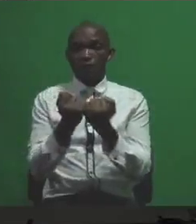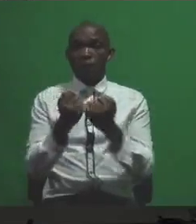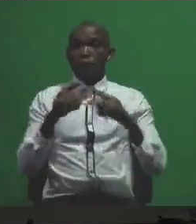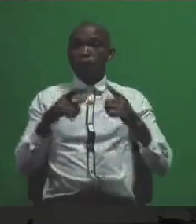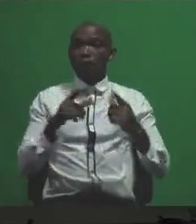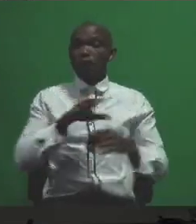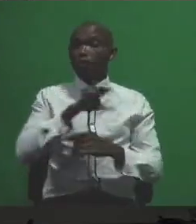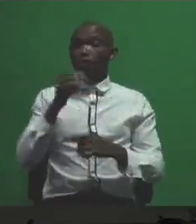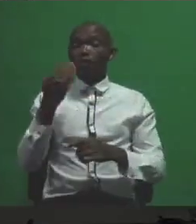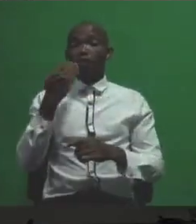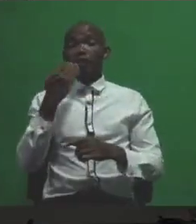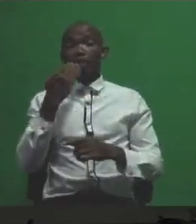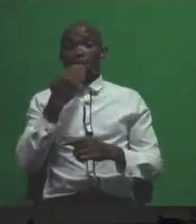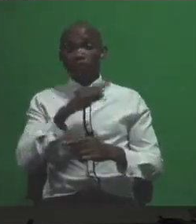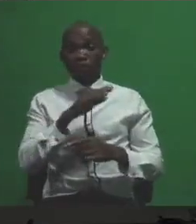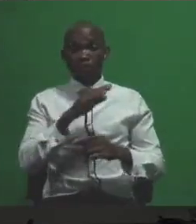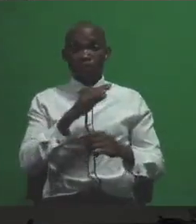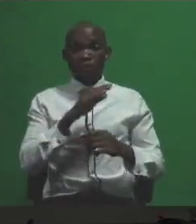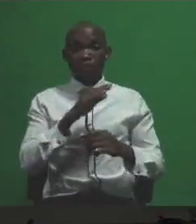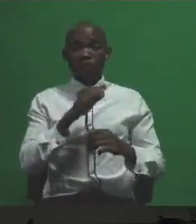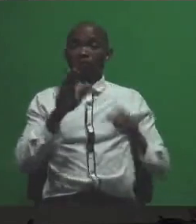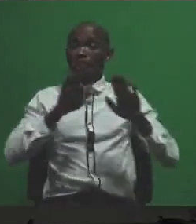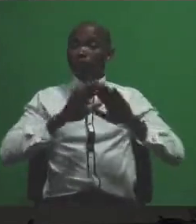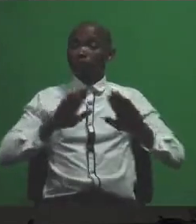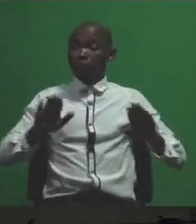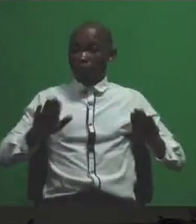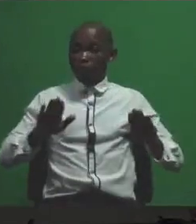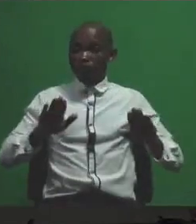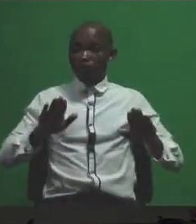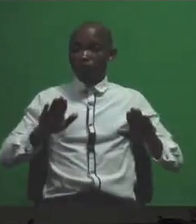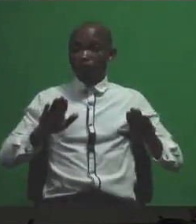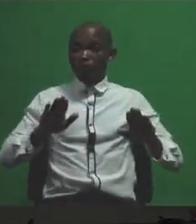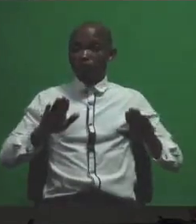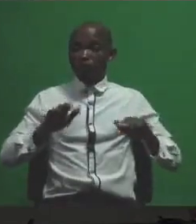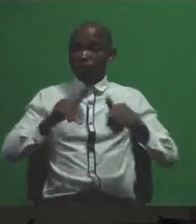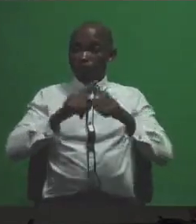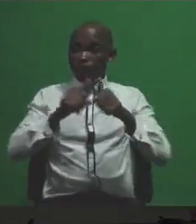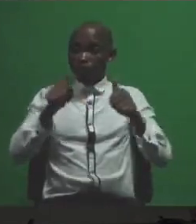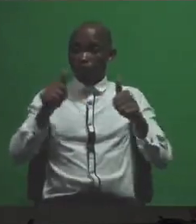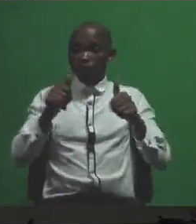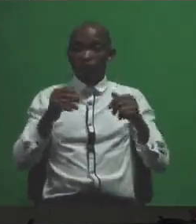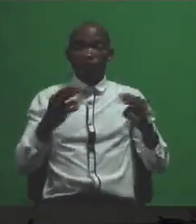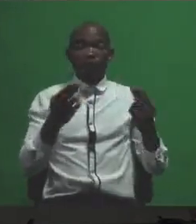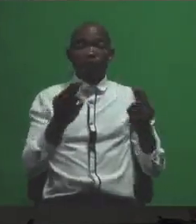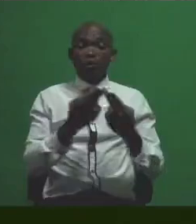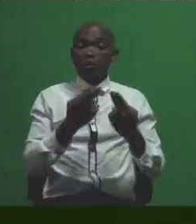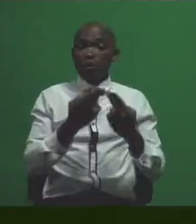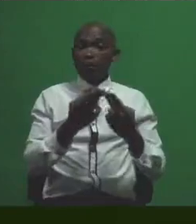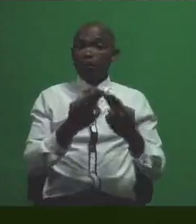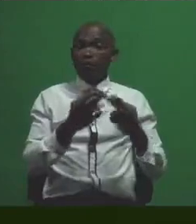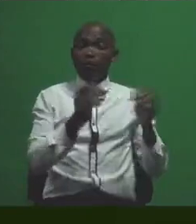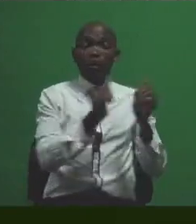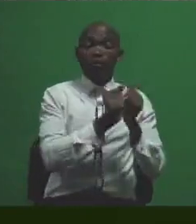are very important for safety of our own and our